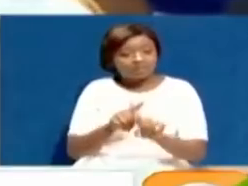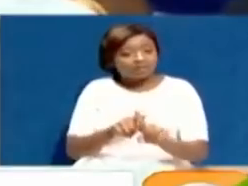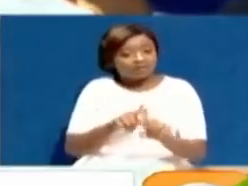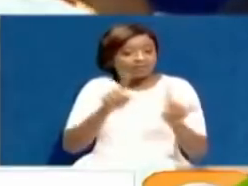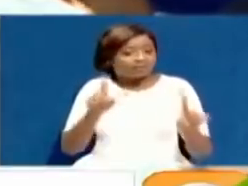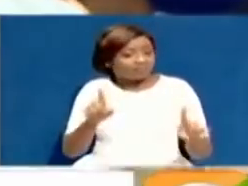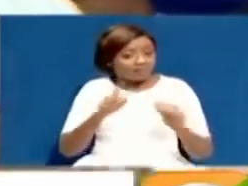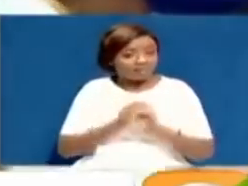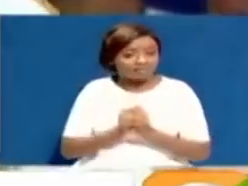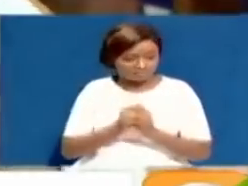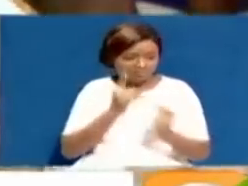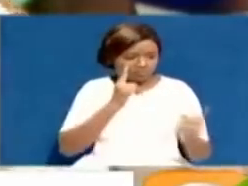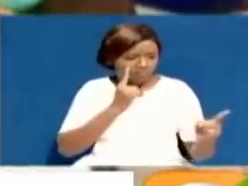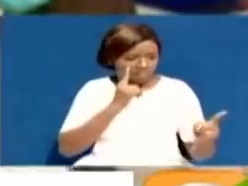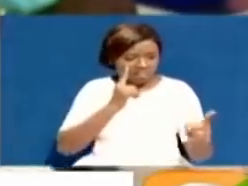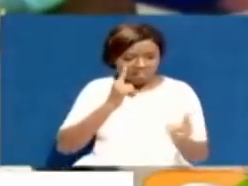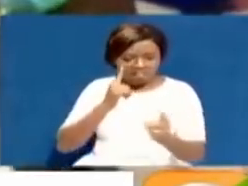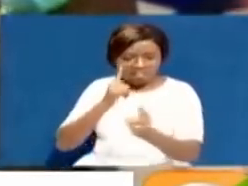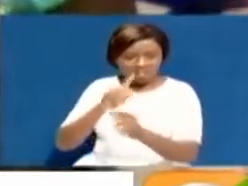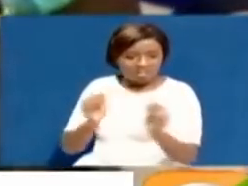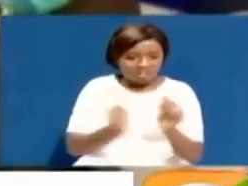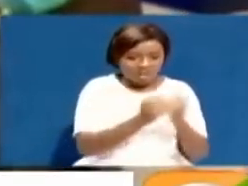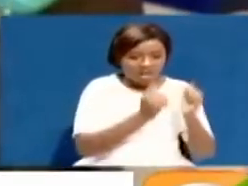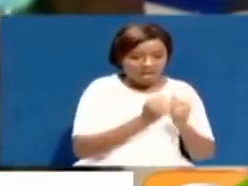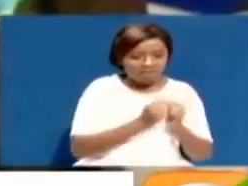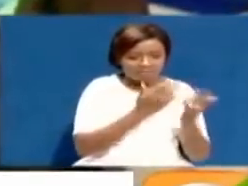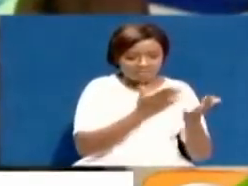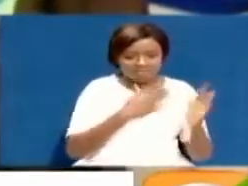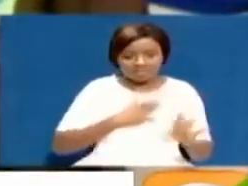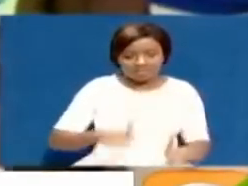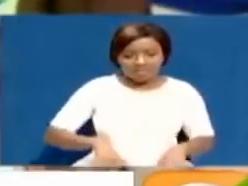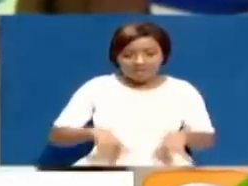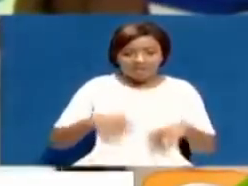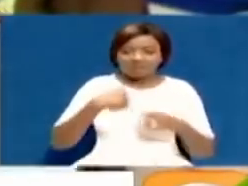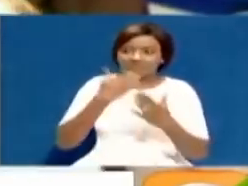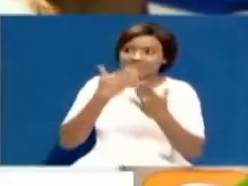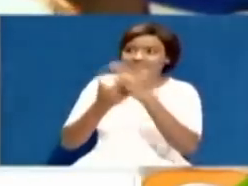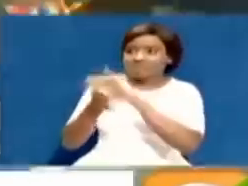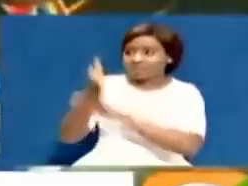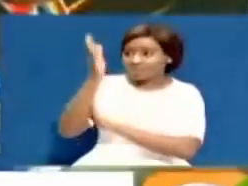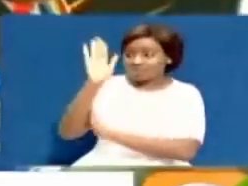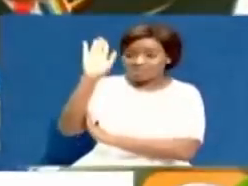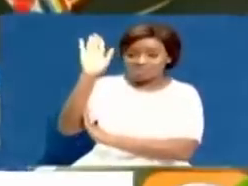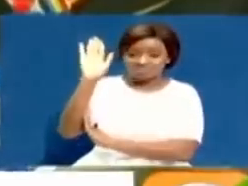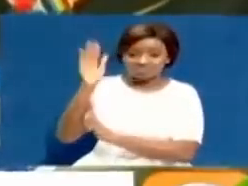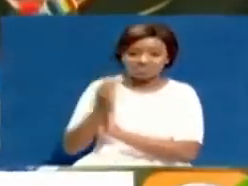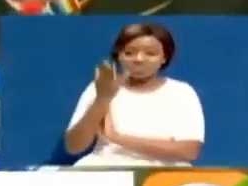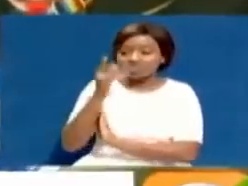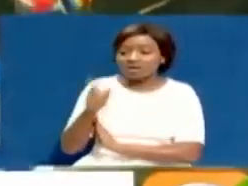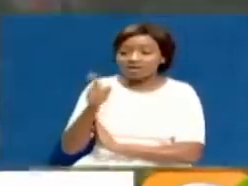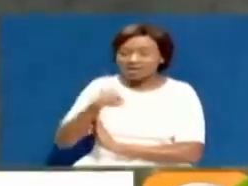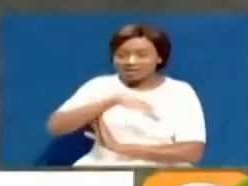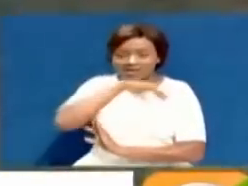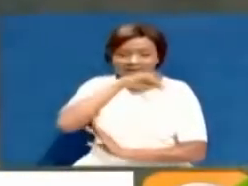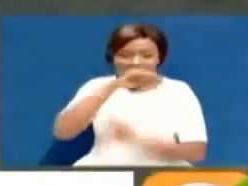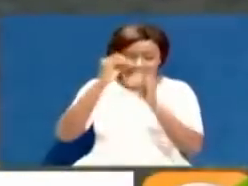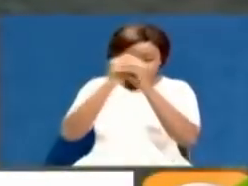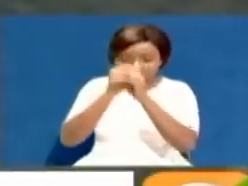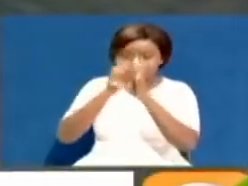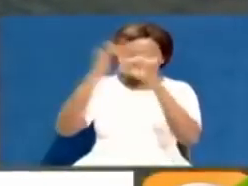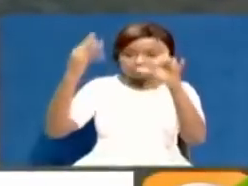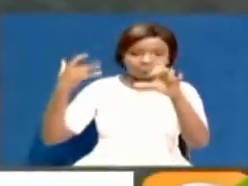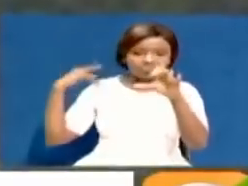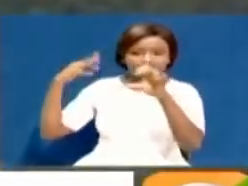Lakini yale ambayo yamefanyika kwa maisha yangu kila mara mimi ushukuru Mungu. The former Prime Minister rekindling his